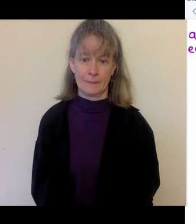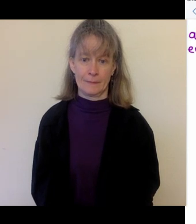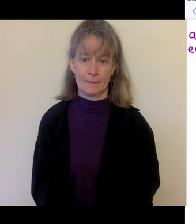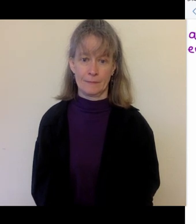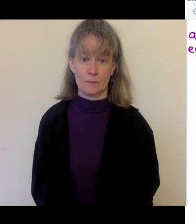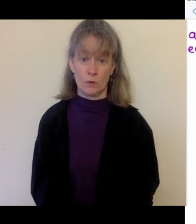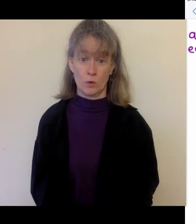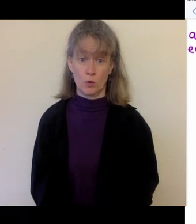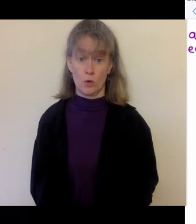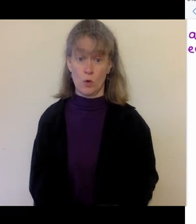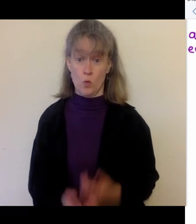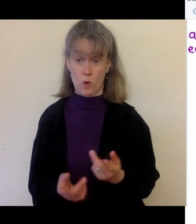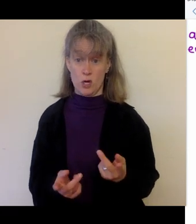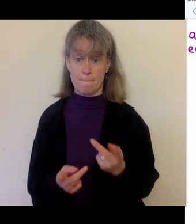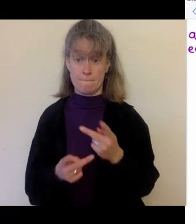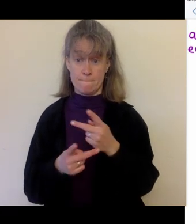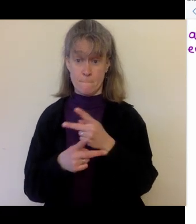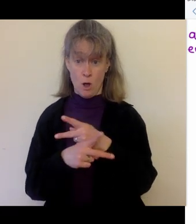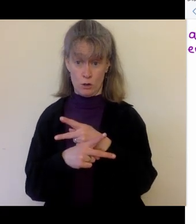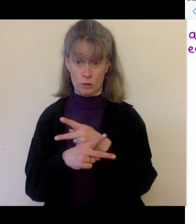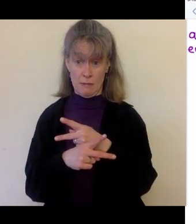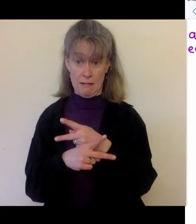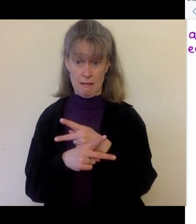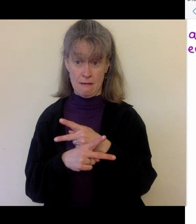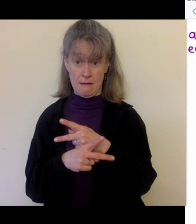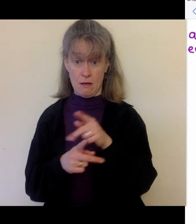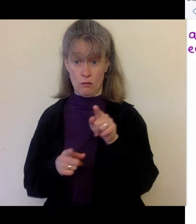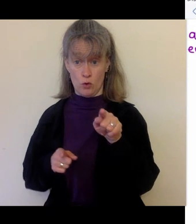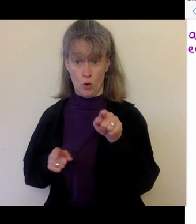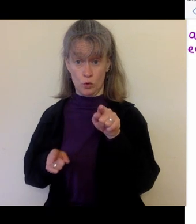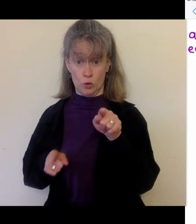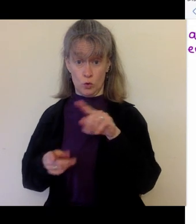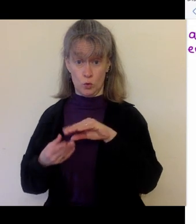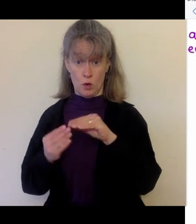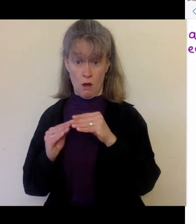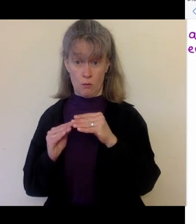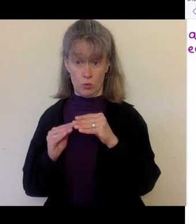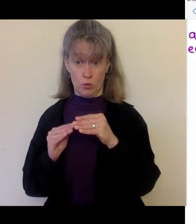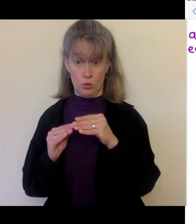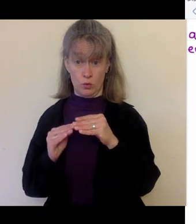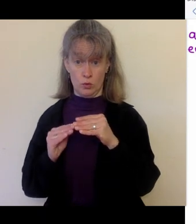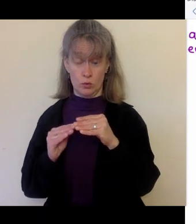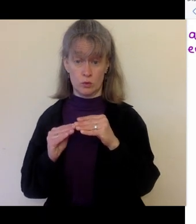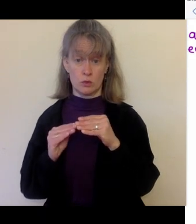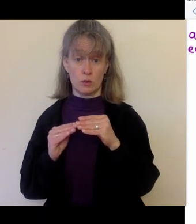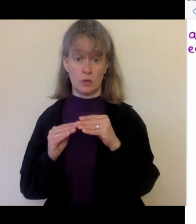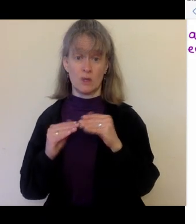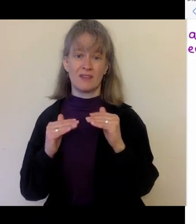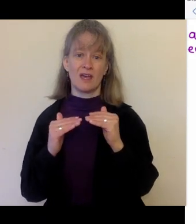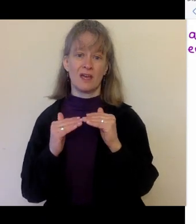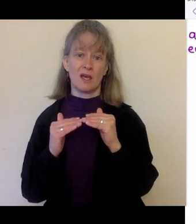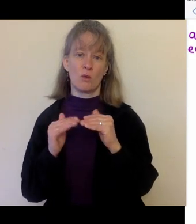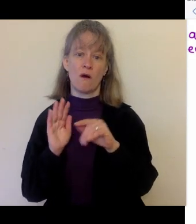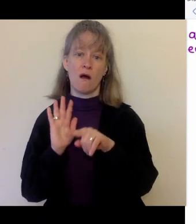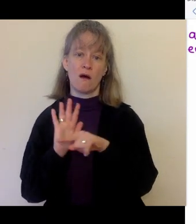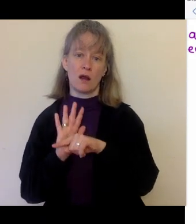which means that our two numbers need to multiply to negative